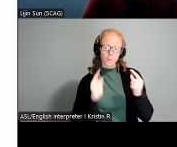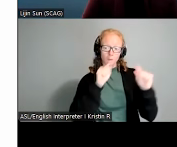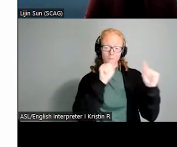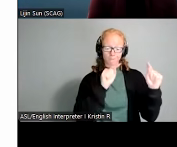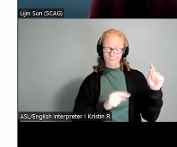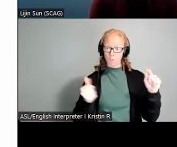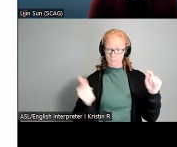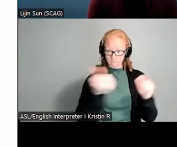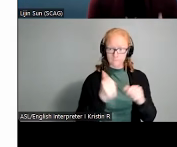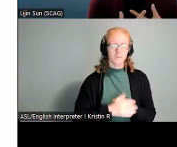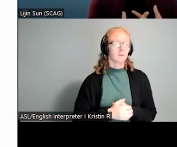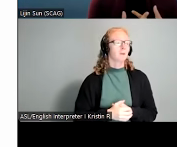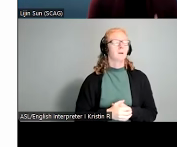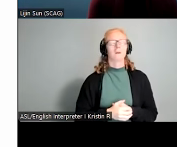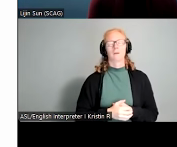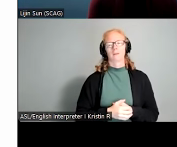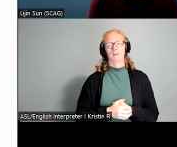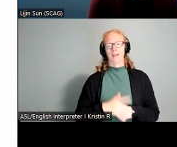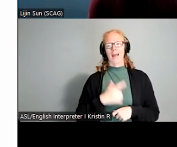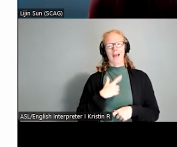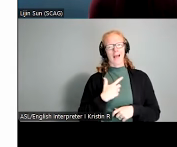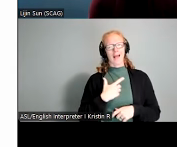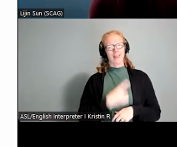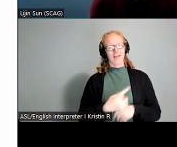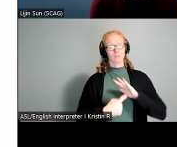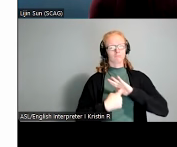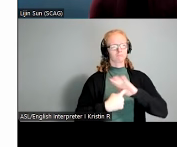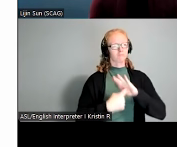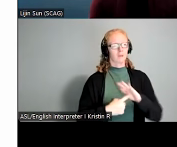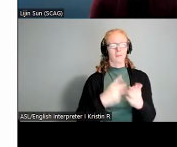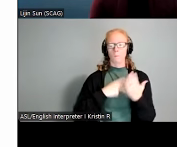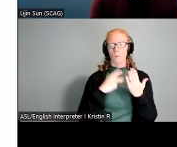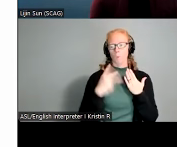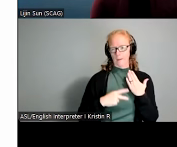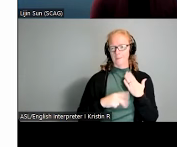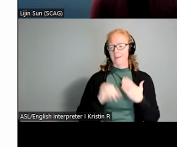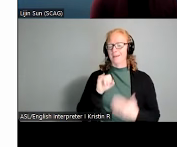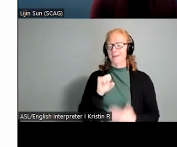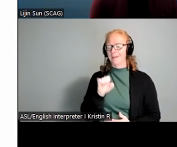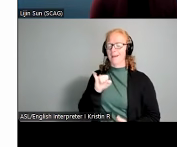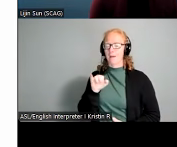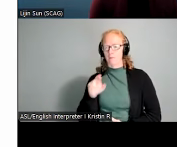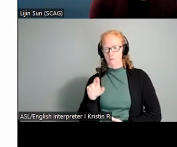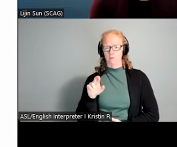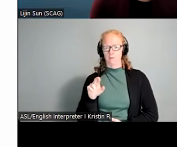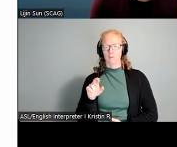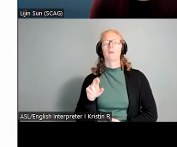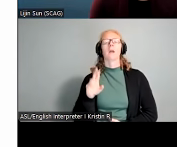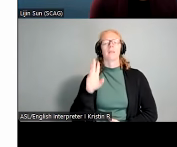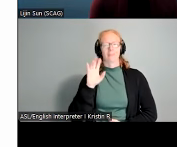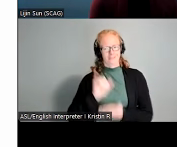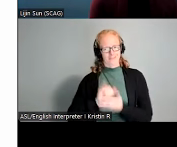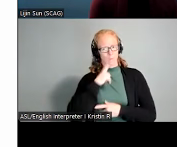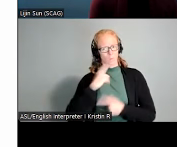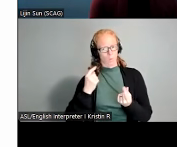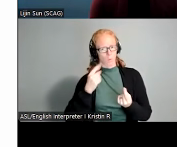The one type of EIR that I like to highlight is program EIR, and then the program EIR is what we are going to prepare for